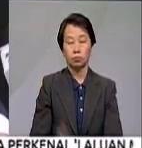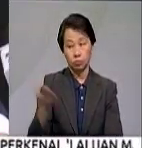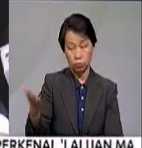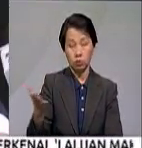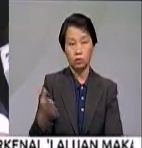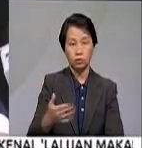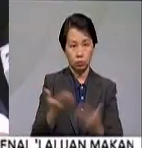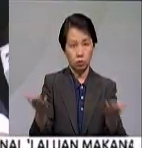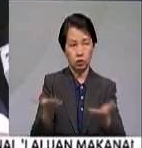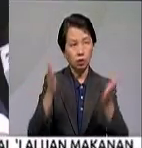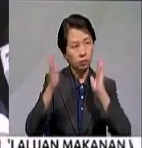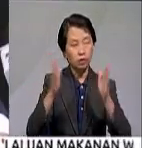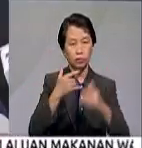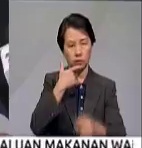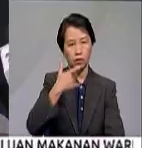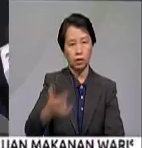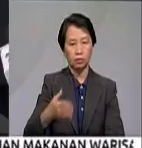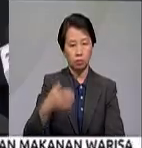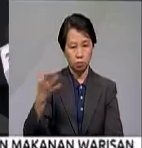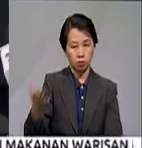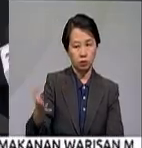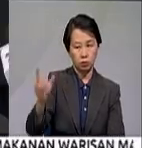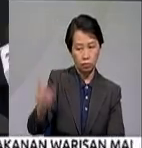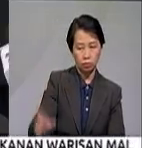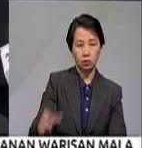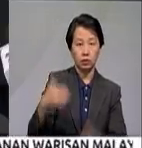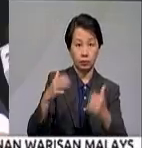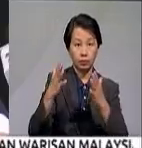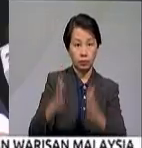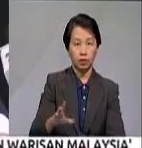time. He has